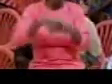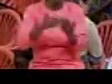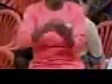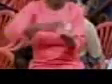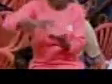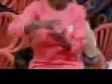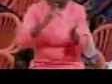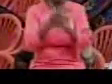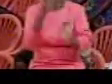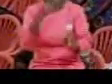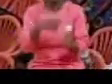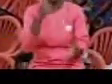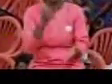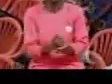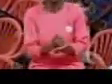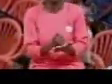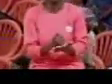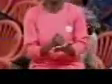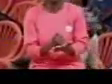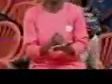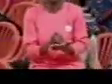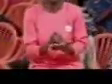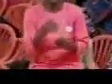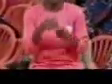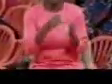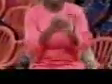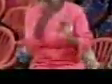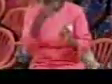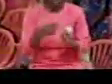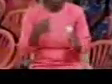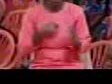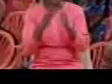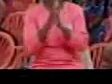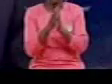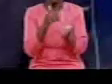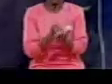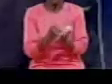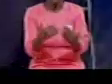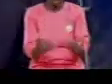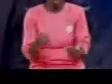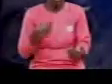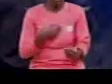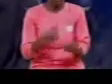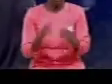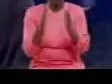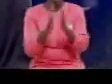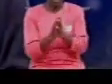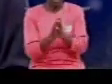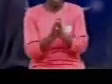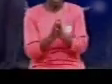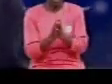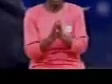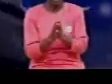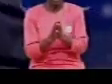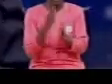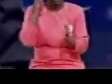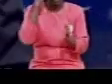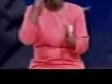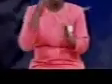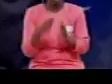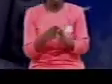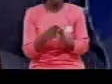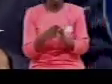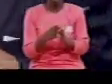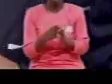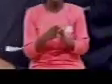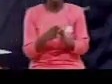Christ. In Jesus' name we pray. Now we want to pray. You know, you see the events of the